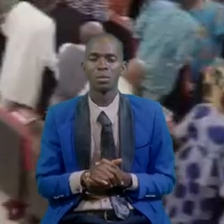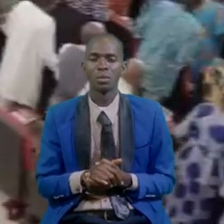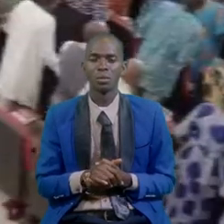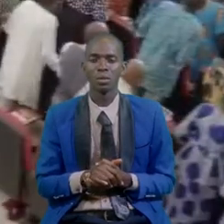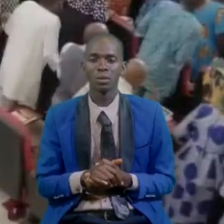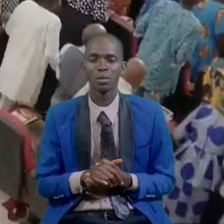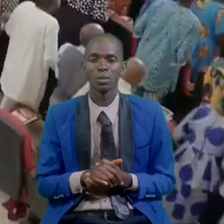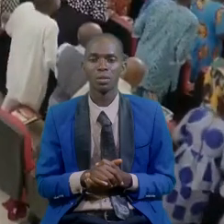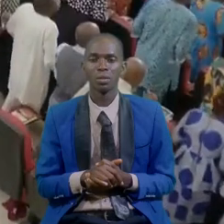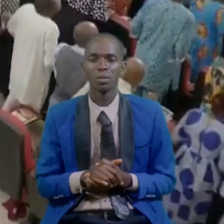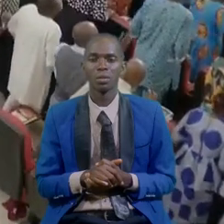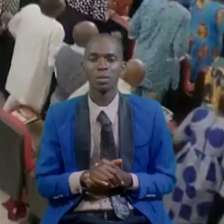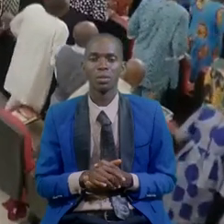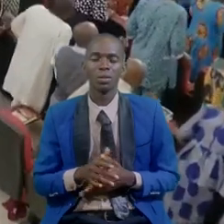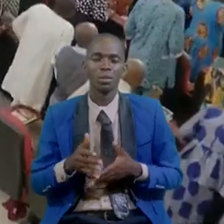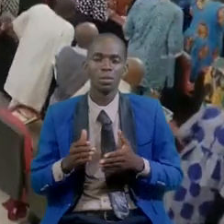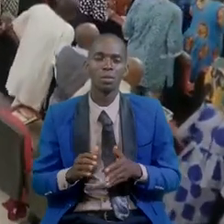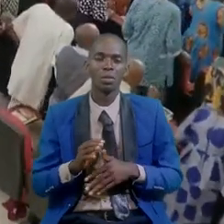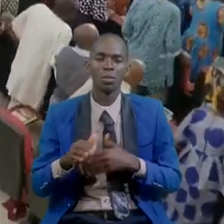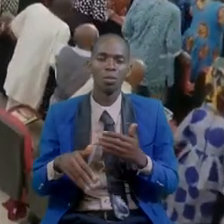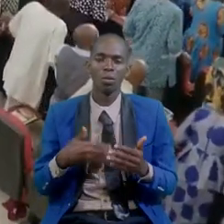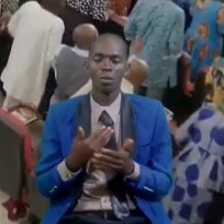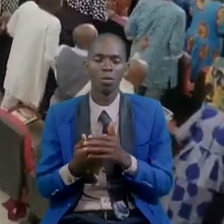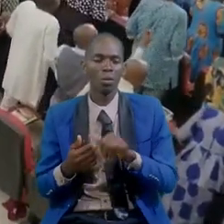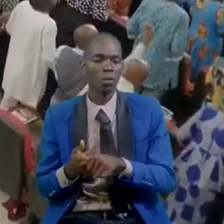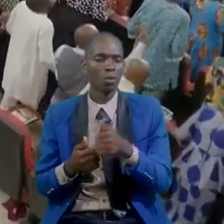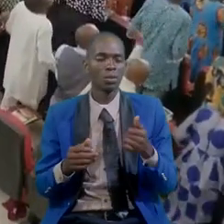Let all the other spirits give way.